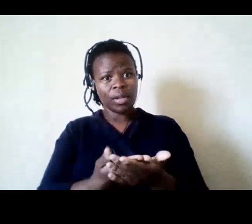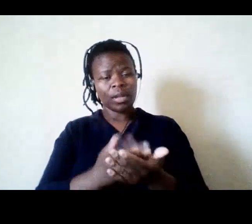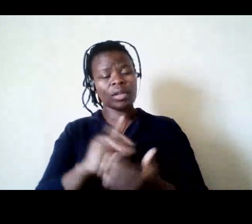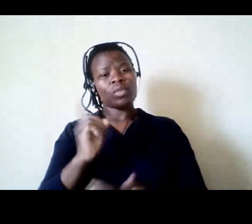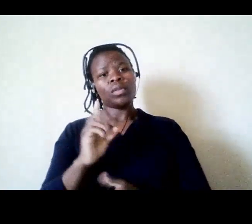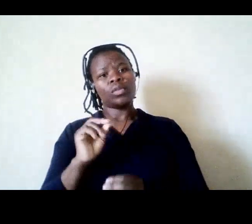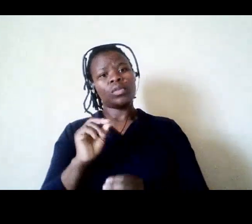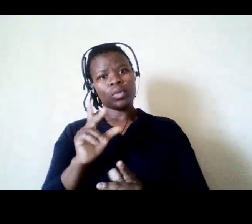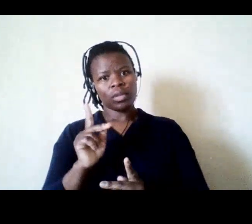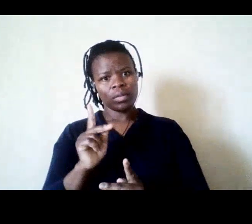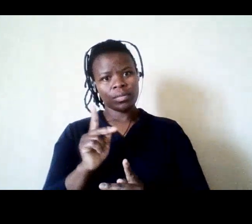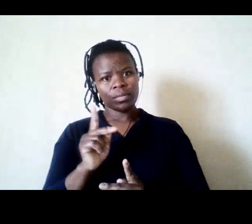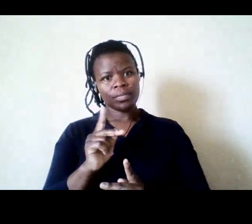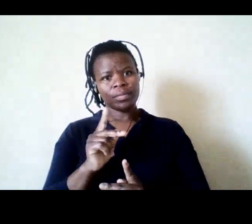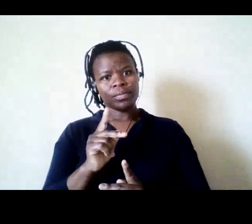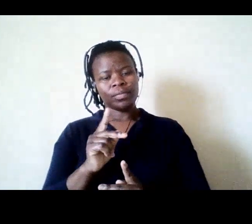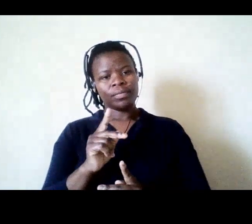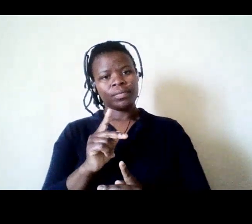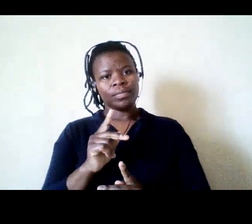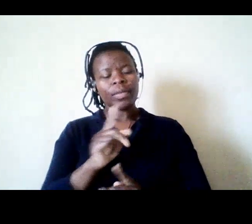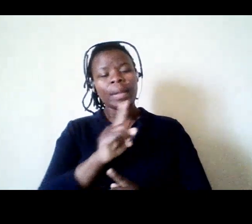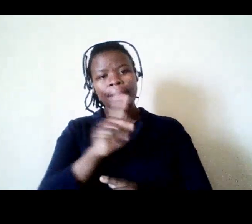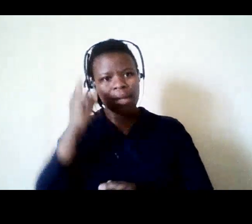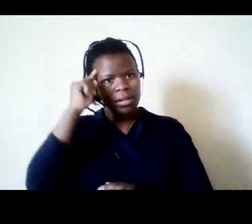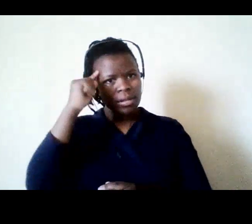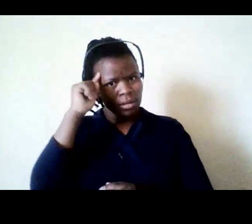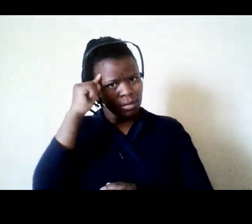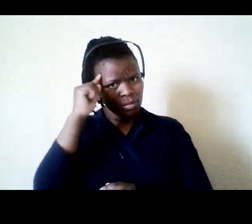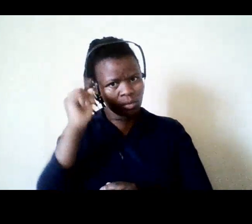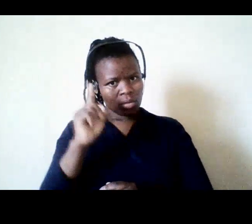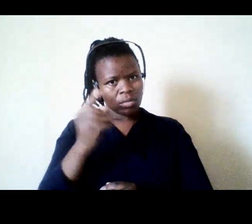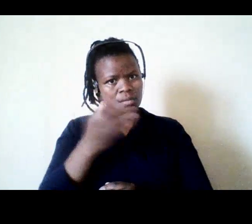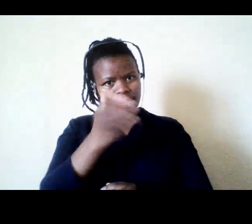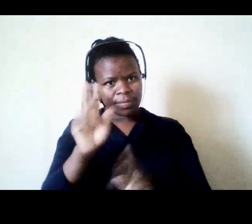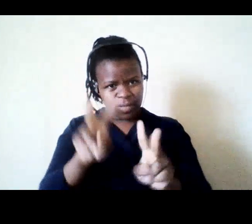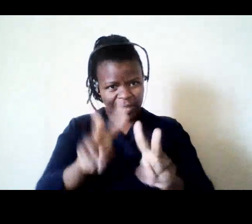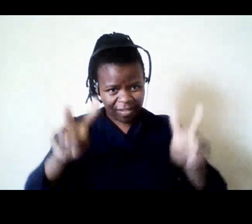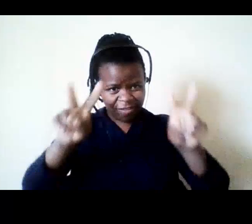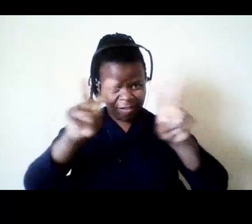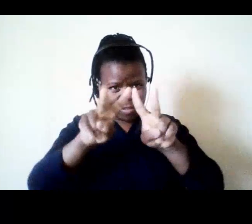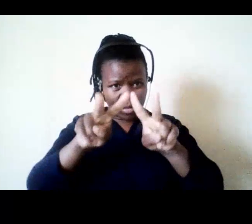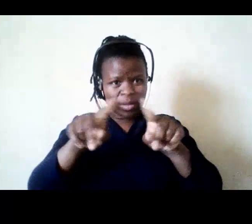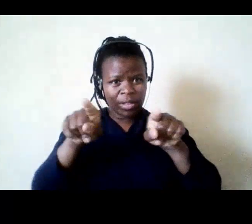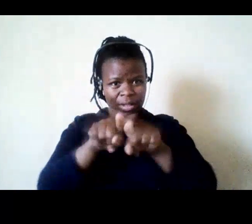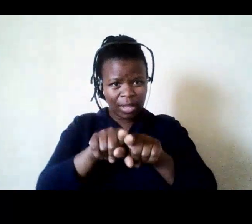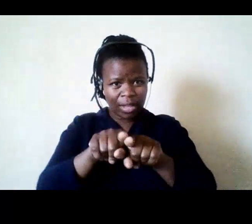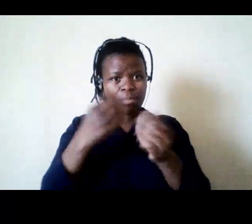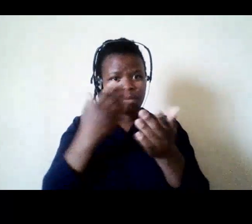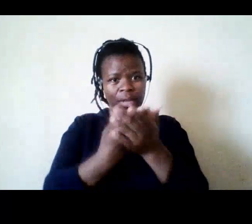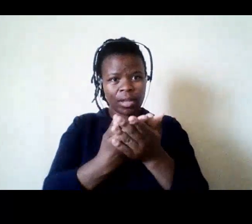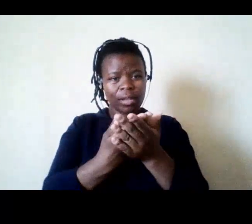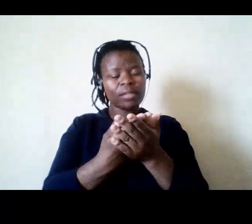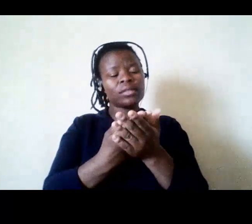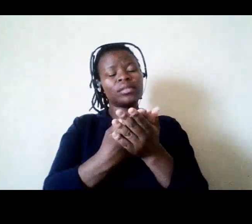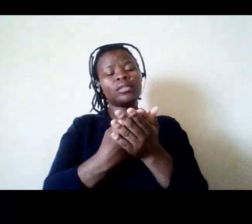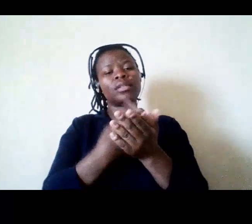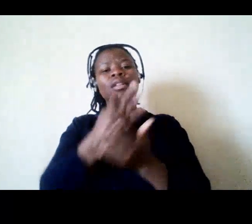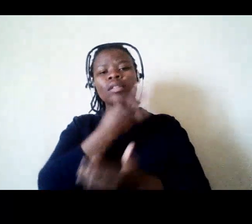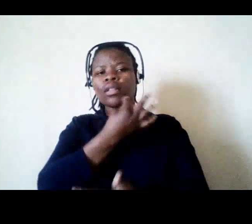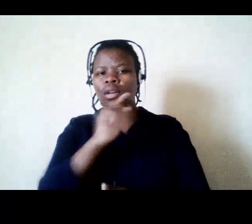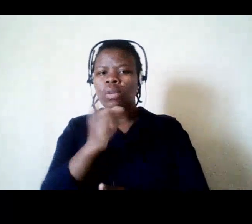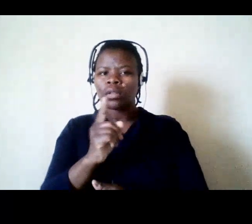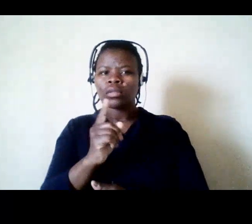But I think their own values then took over to say, you know what, we almost not entitled or indebted to these